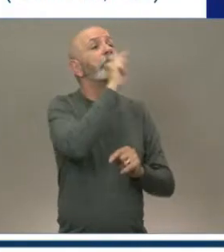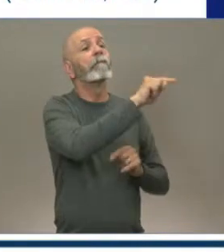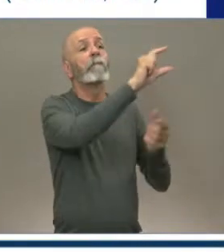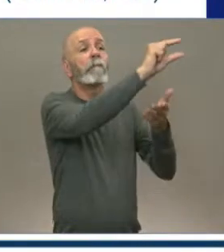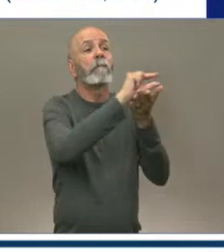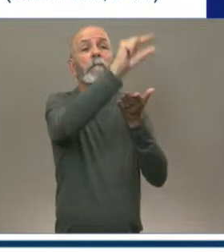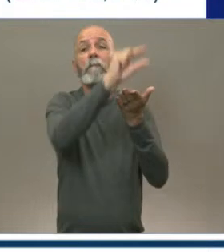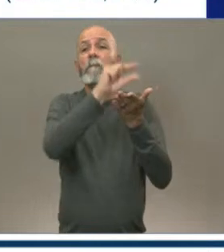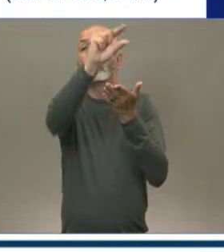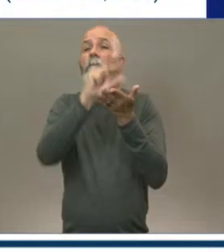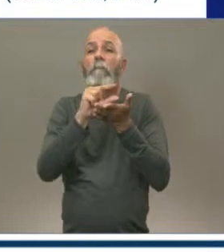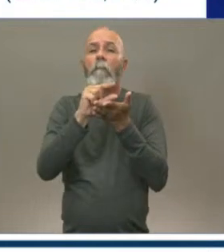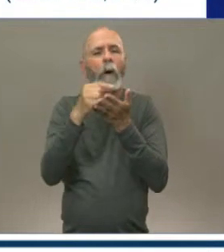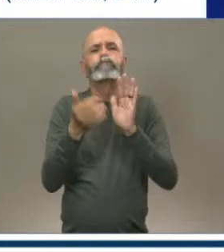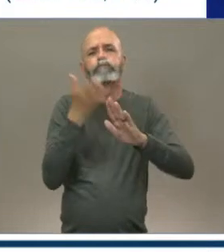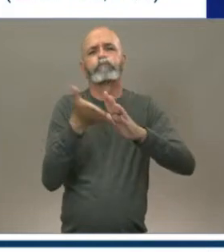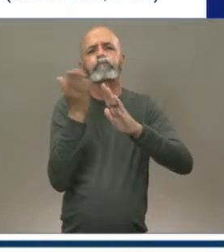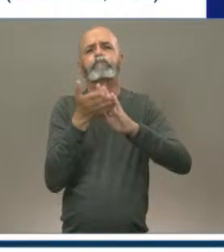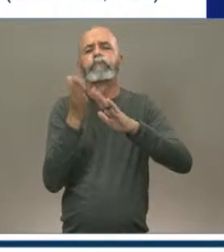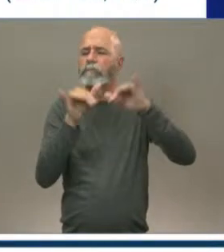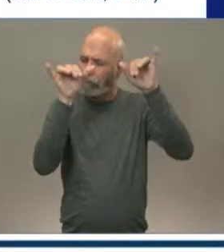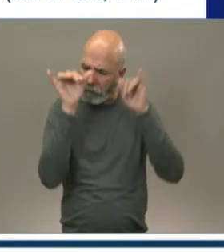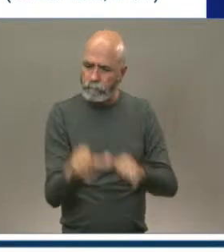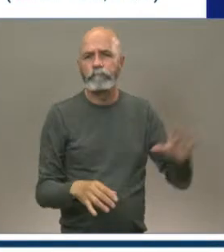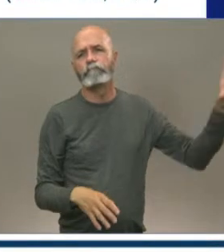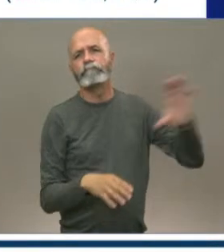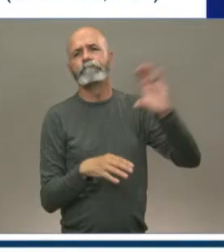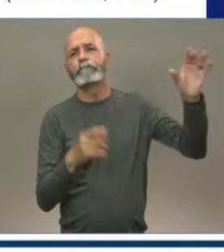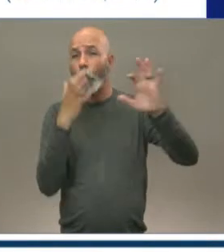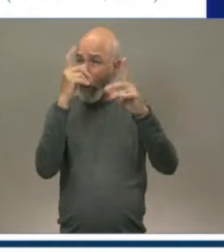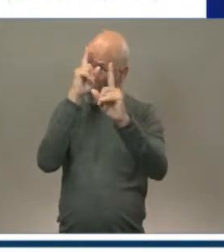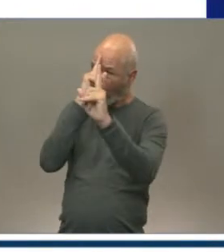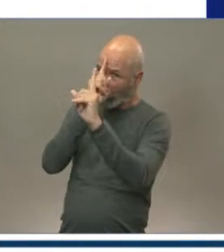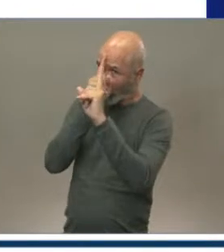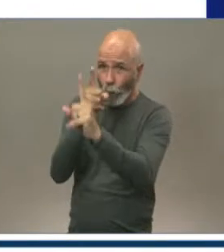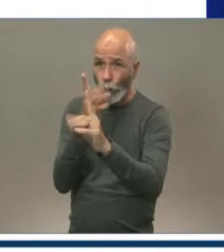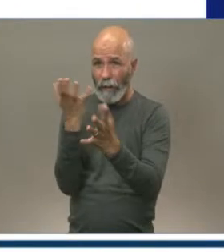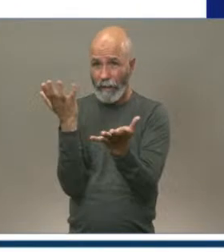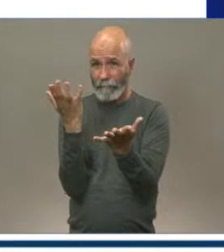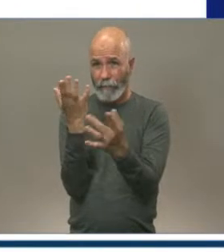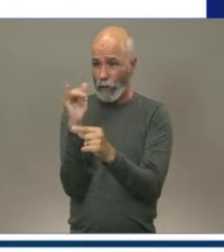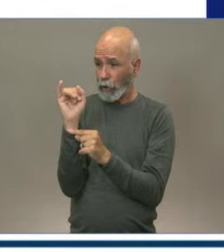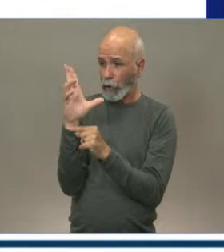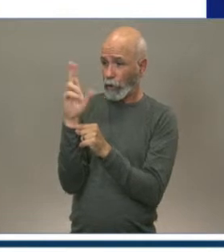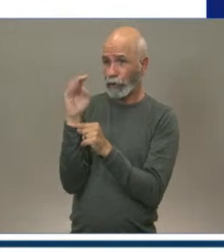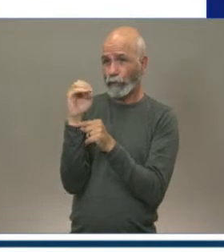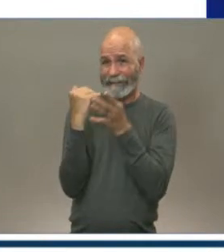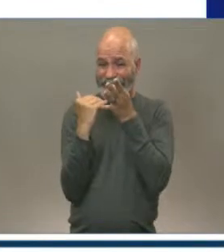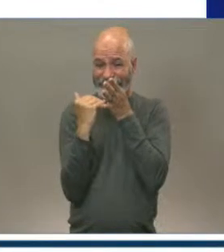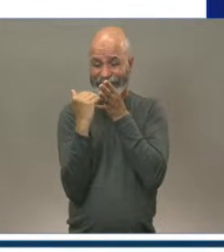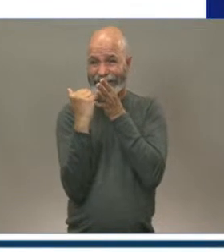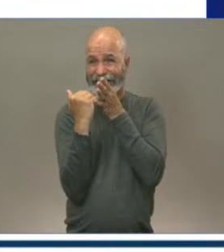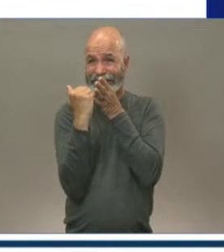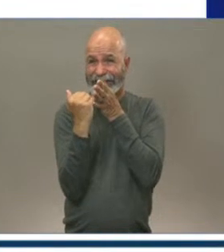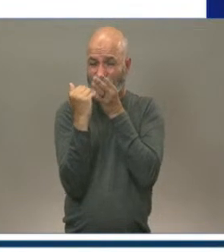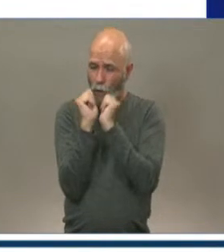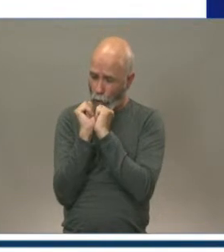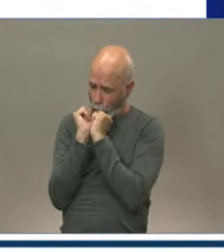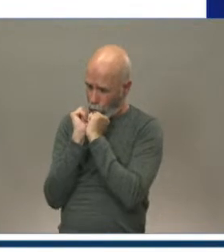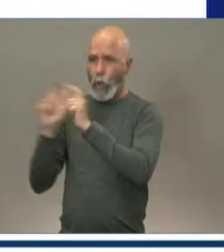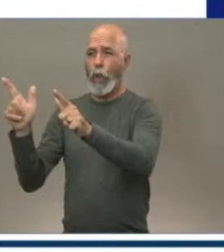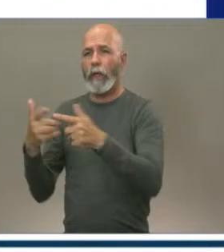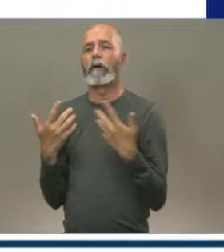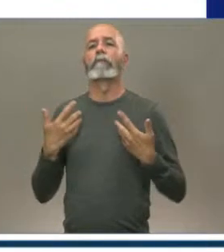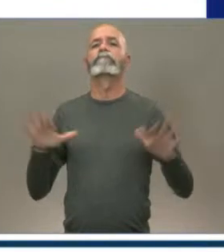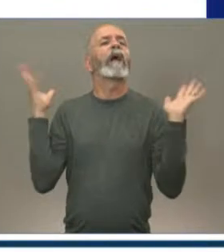continue down this path to get everyone a shot of vaccine in the month of June. But Dr. Strang and I do want to accept a vaccine